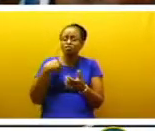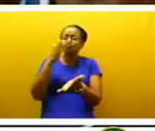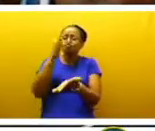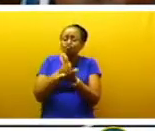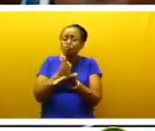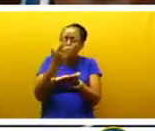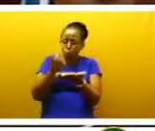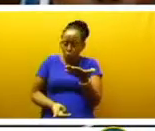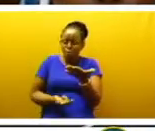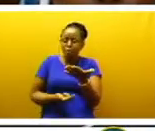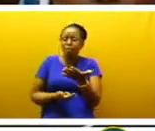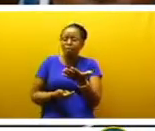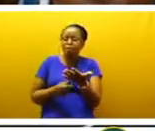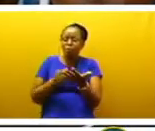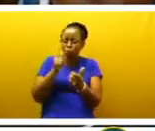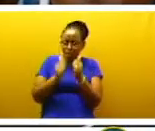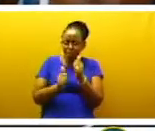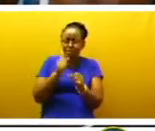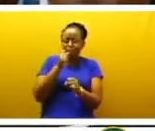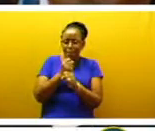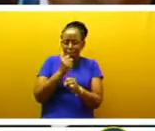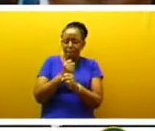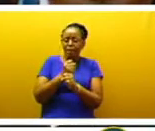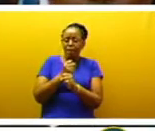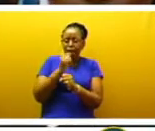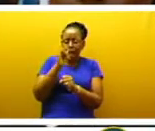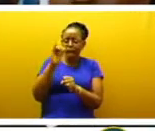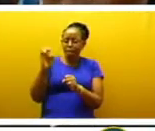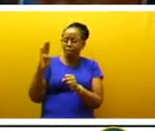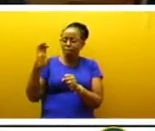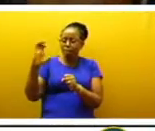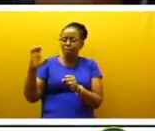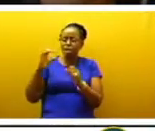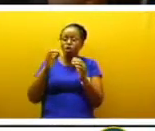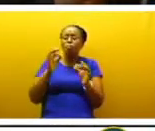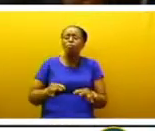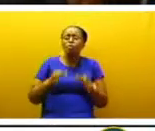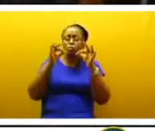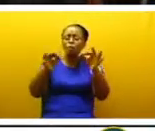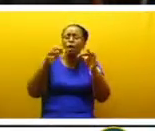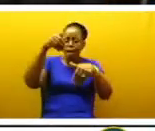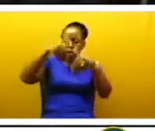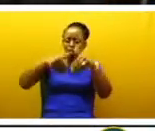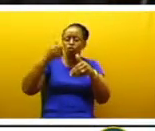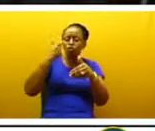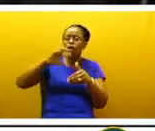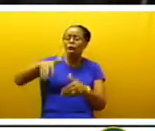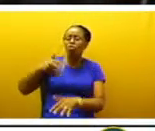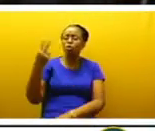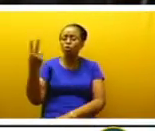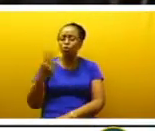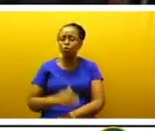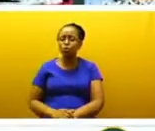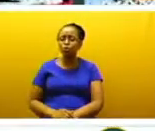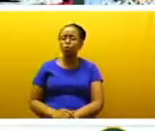the postponement, behind the lying Gazette notice,